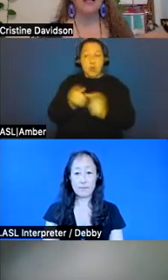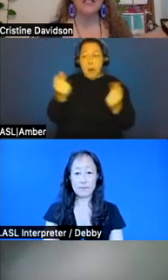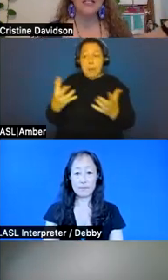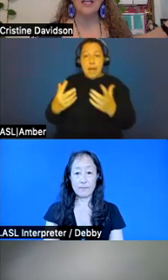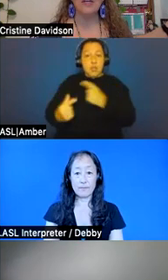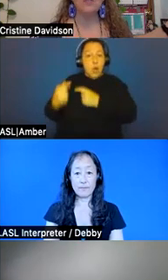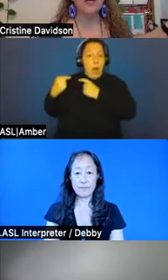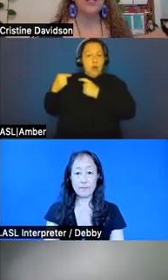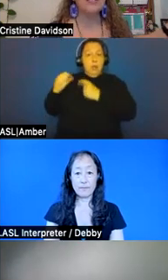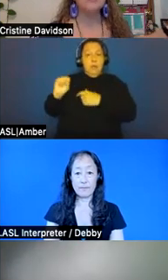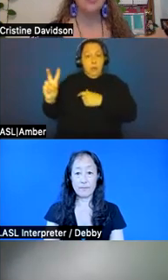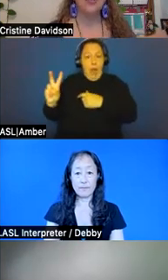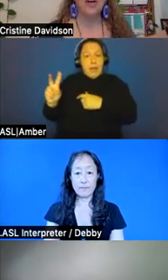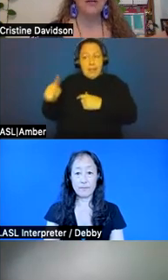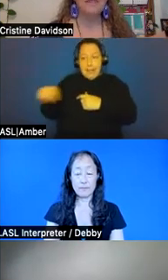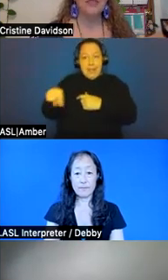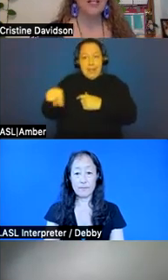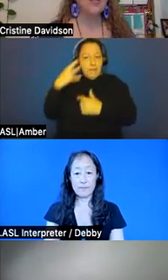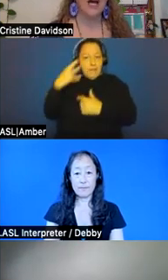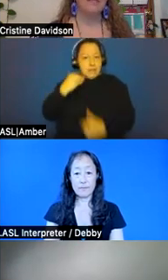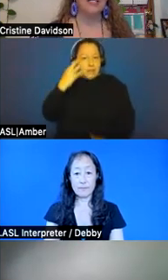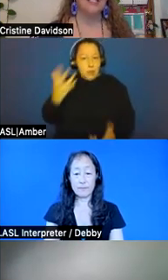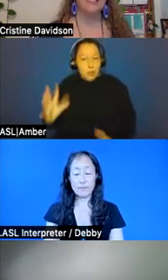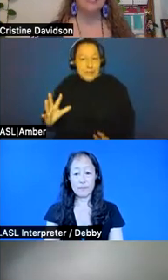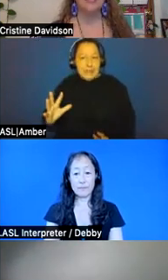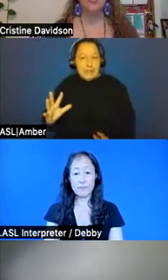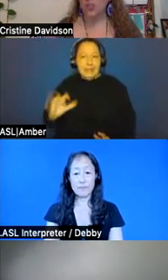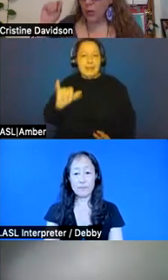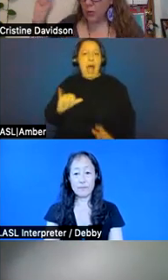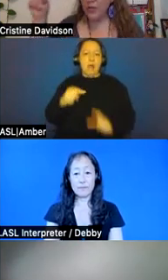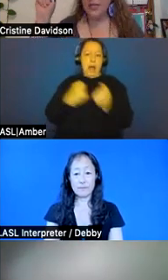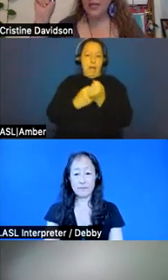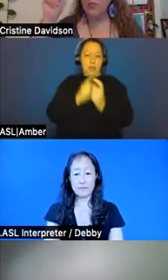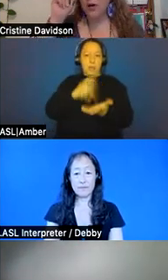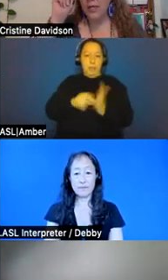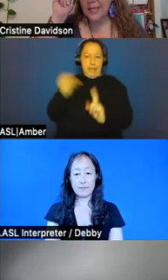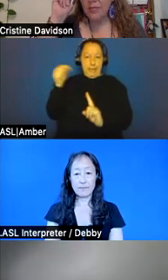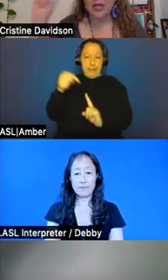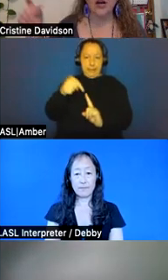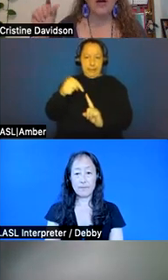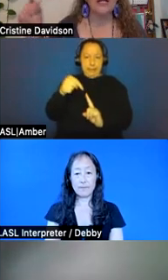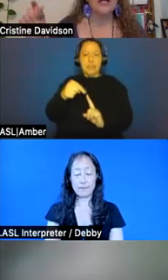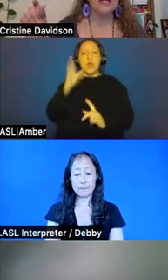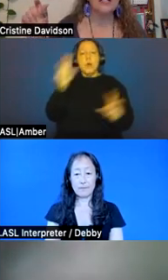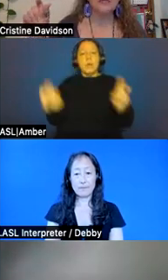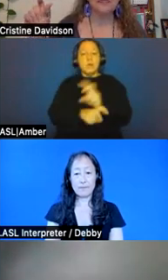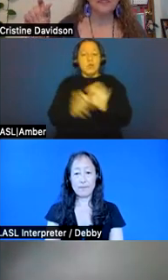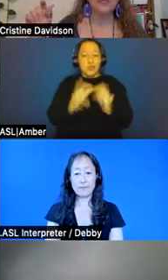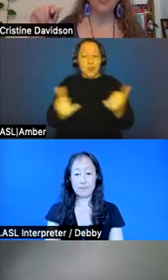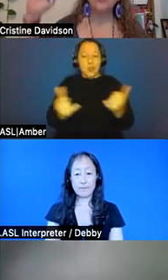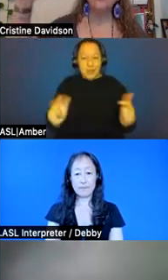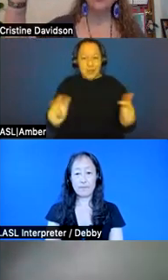sexual violence that they've experienced, right? That's what advocacy is. So when we're thinking about examining our